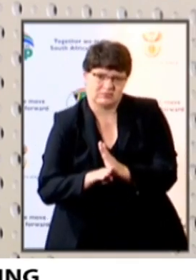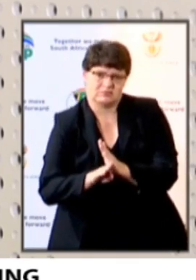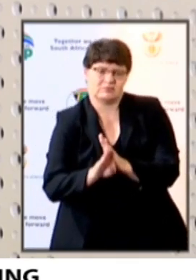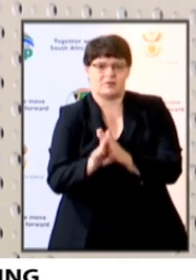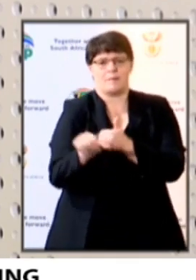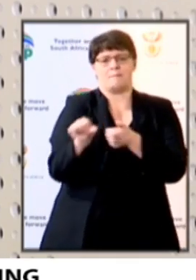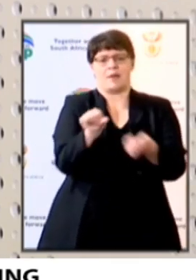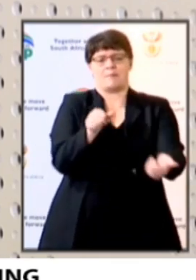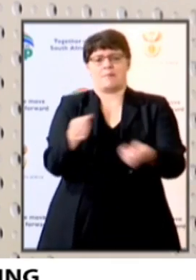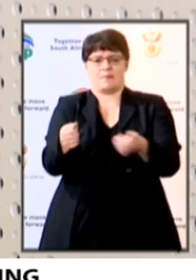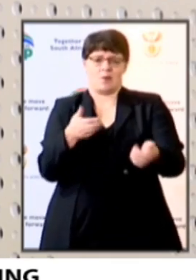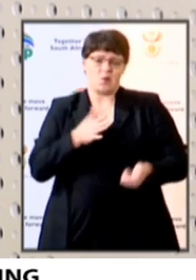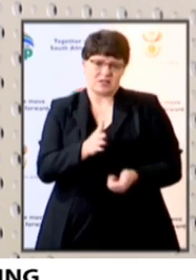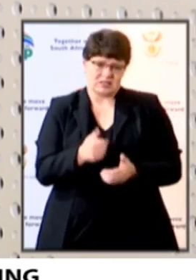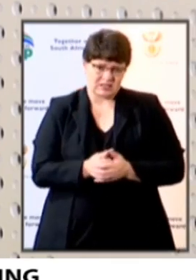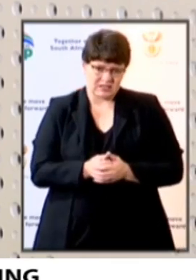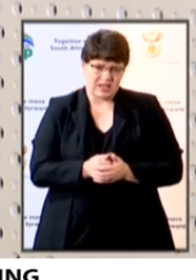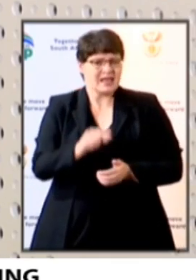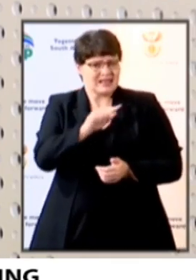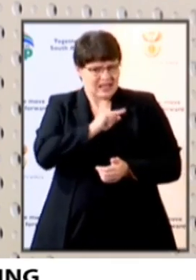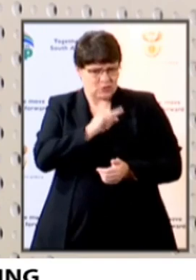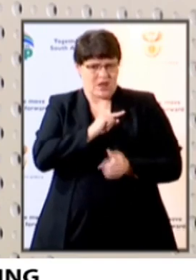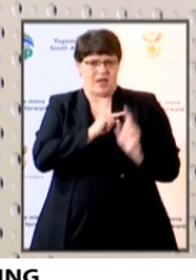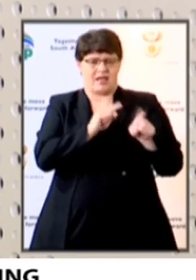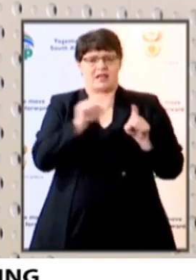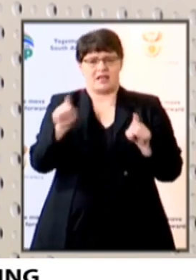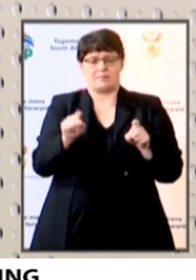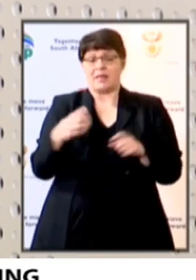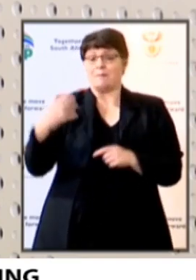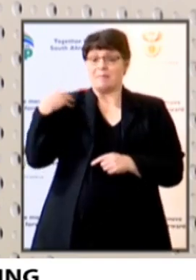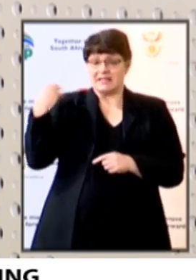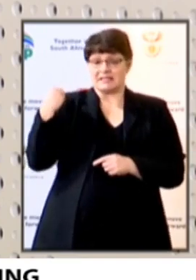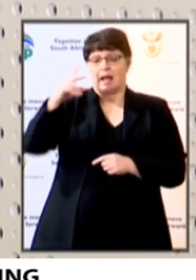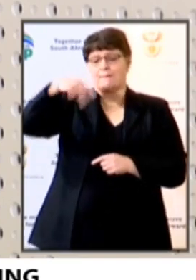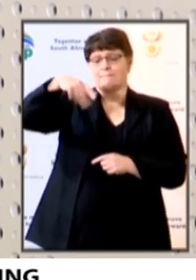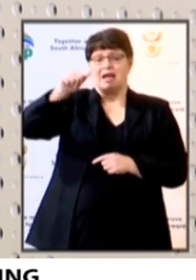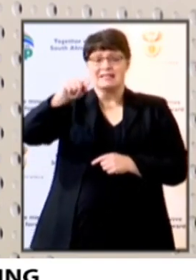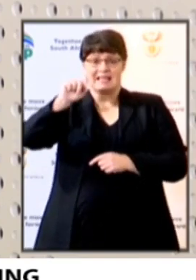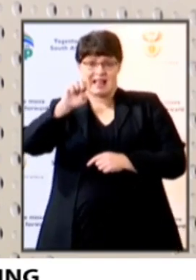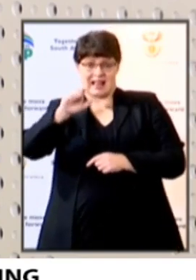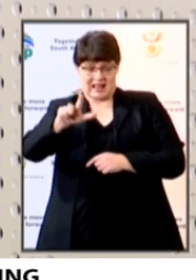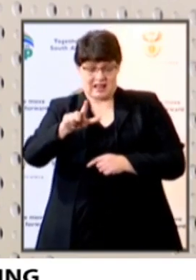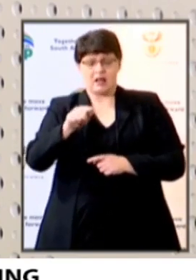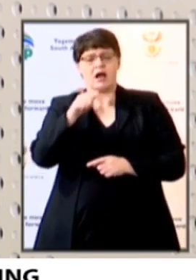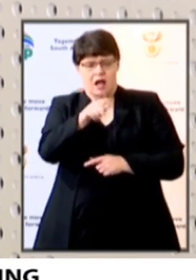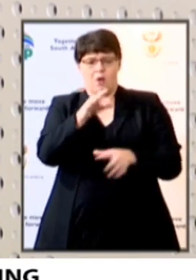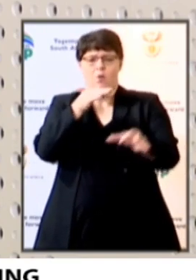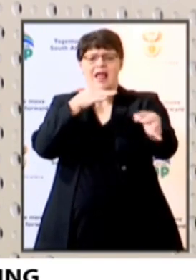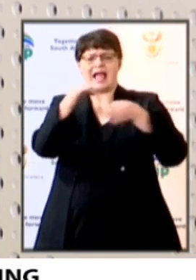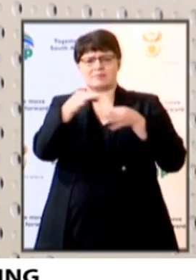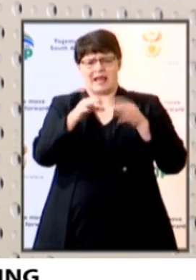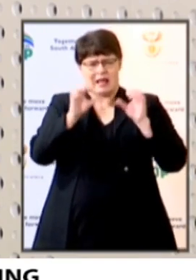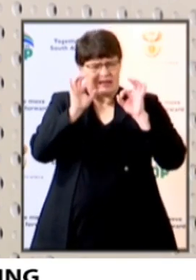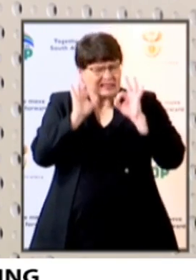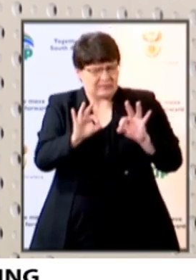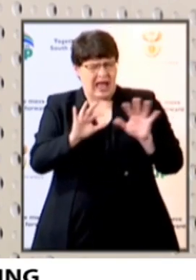are opening, and Minister Patel will explain how this will work.